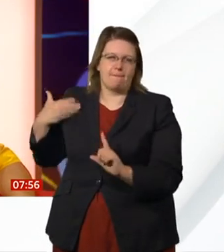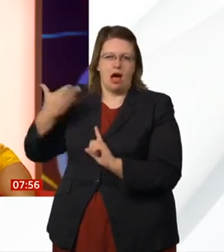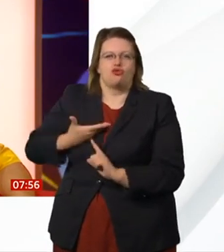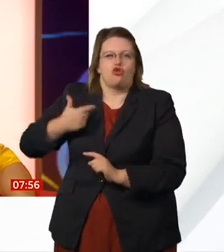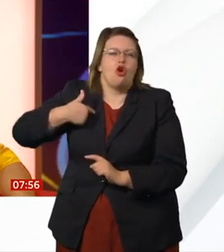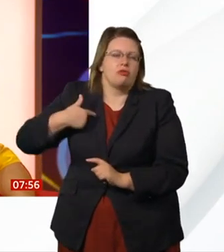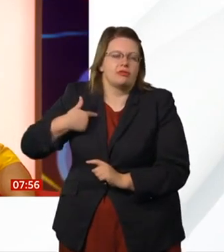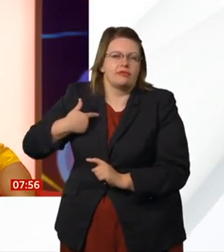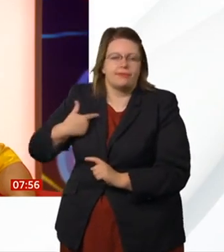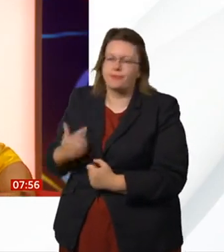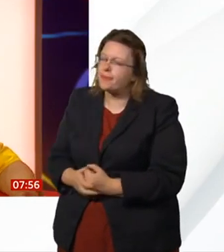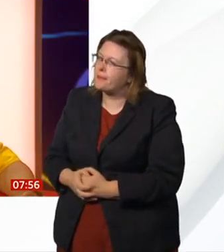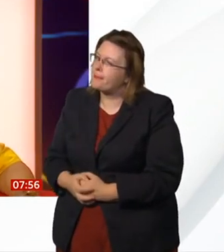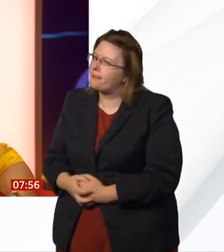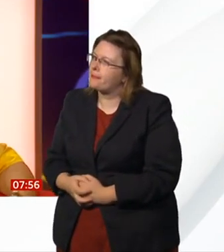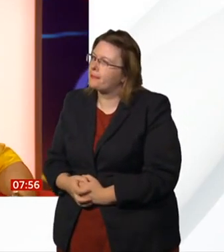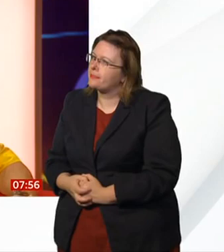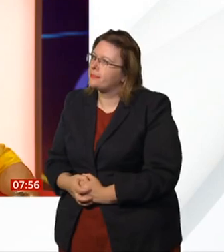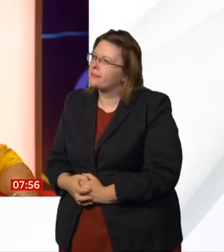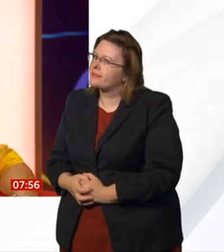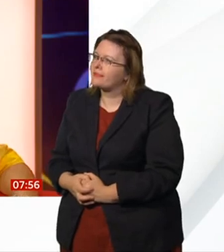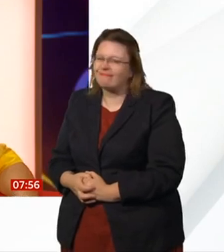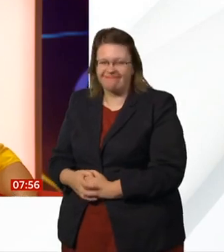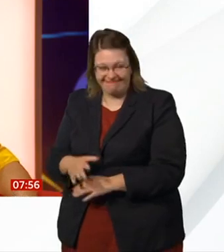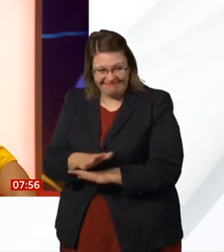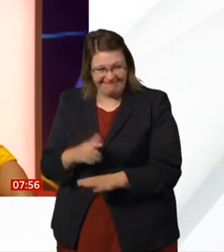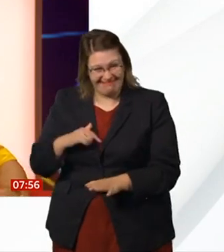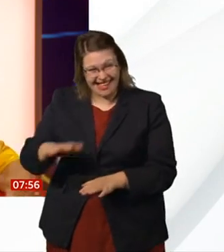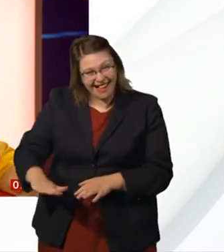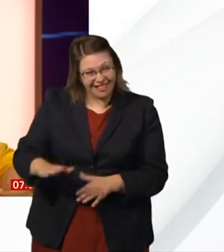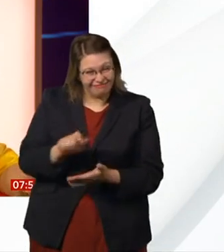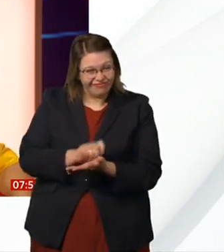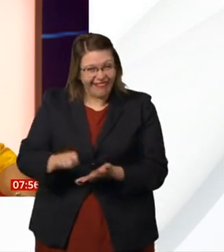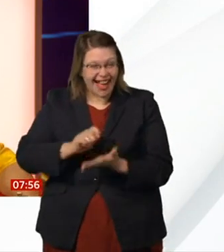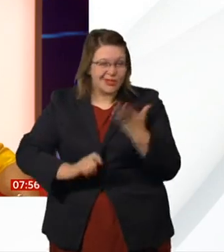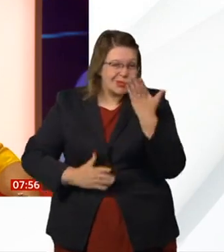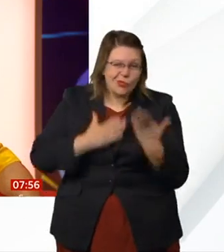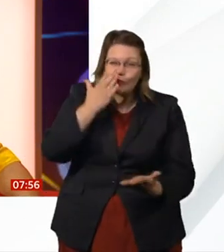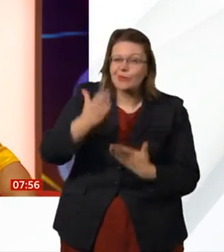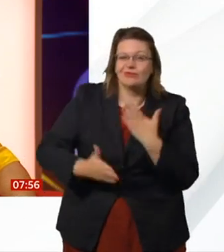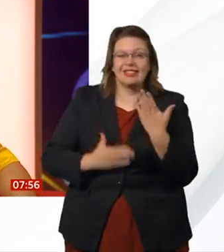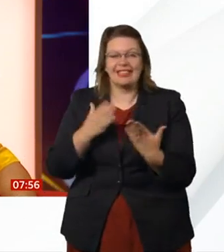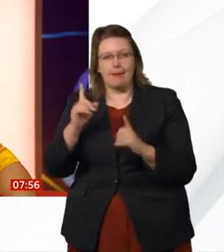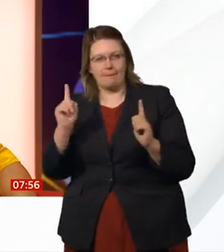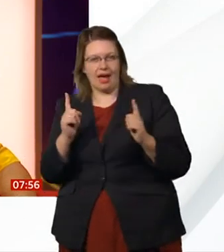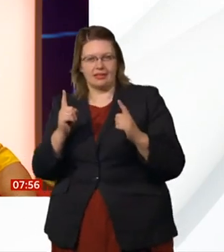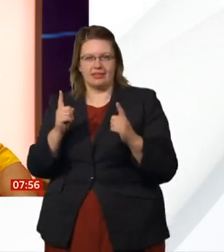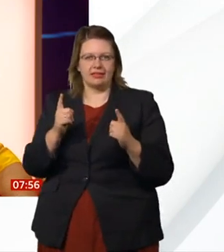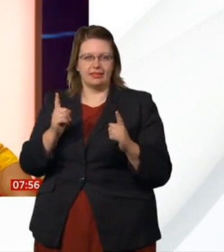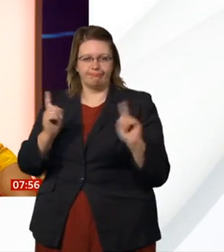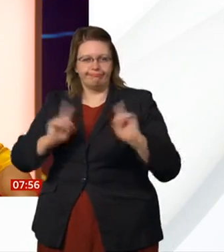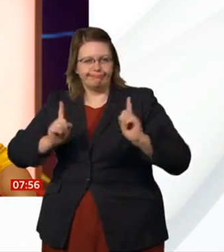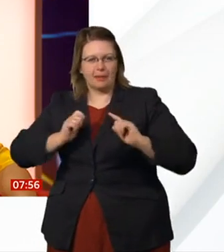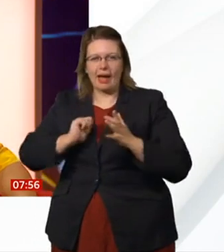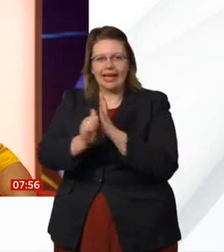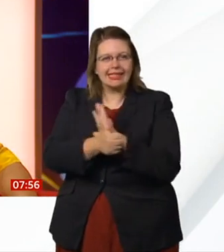me. But yeah, I was writing fairy tales, but I wasn't sure exactly what I was good at writing.